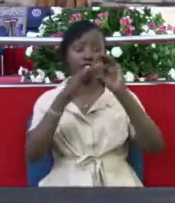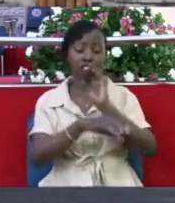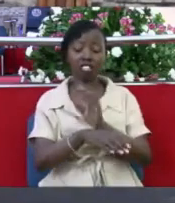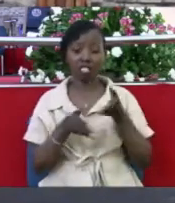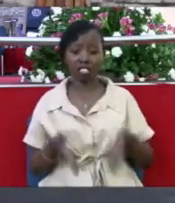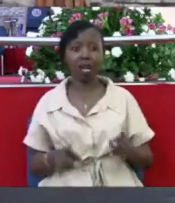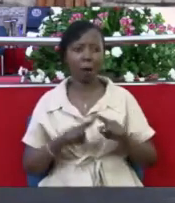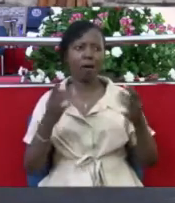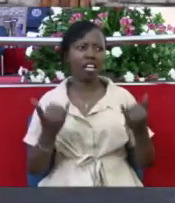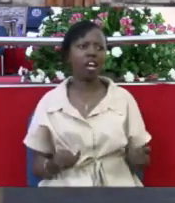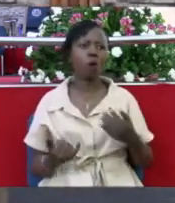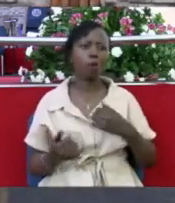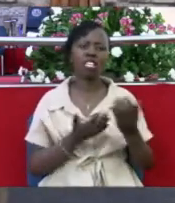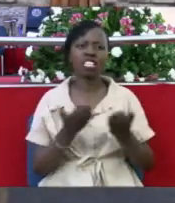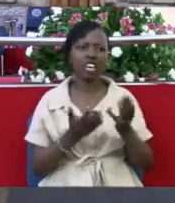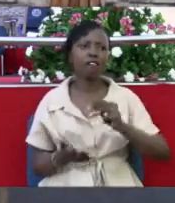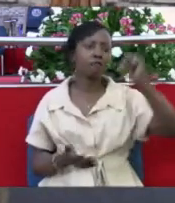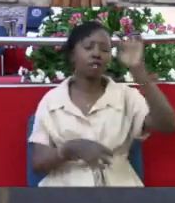serve at Shiloh campus.